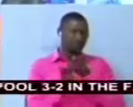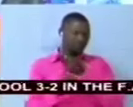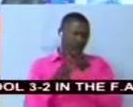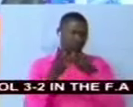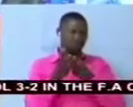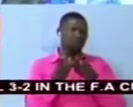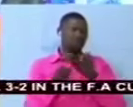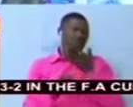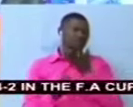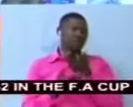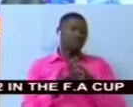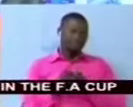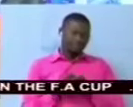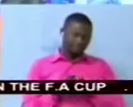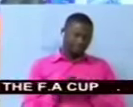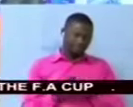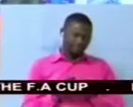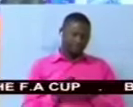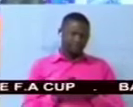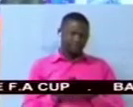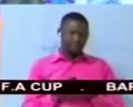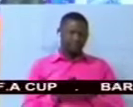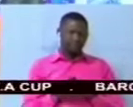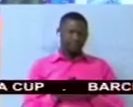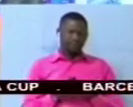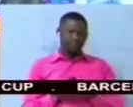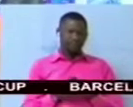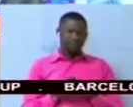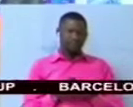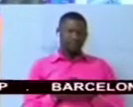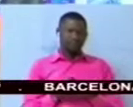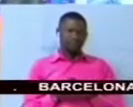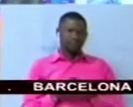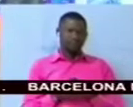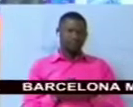people there. Feka